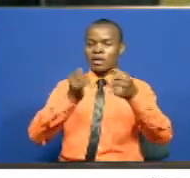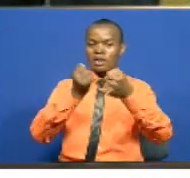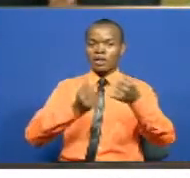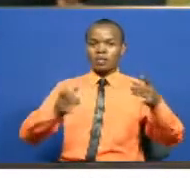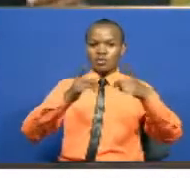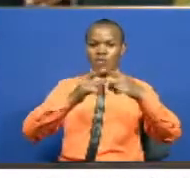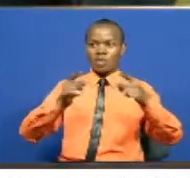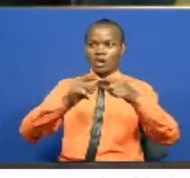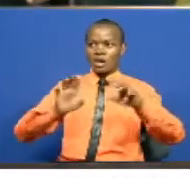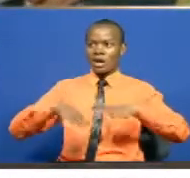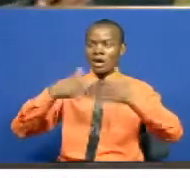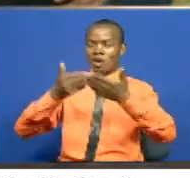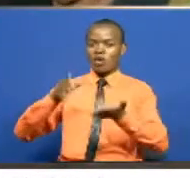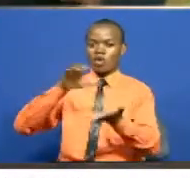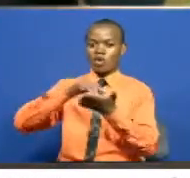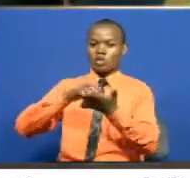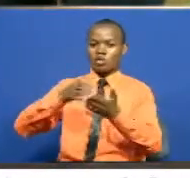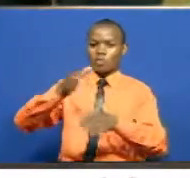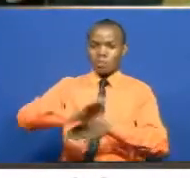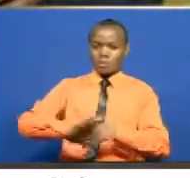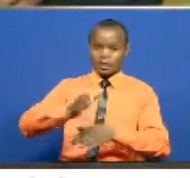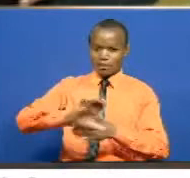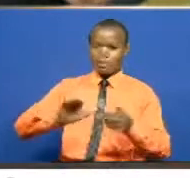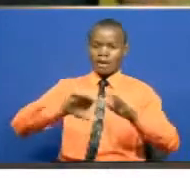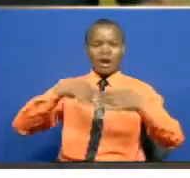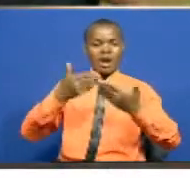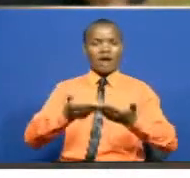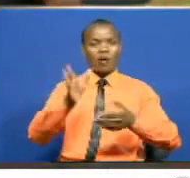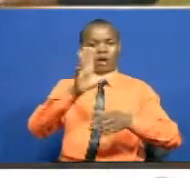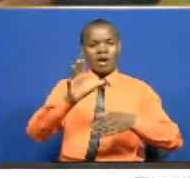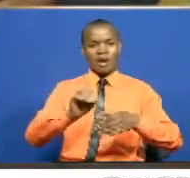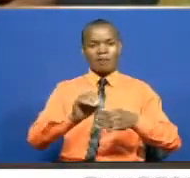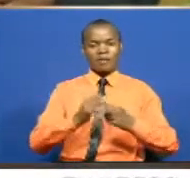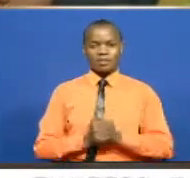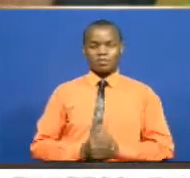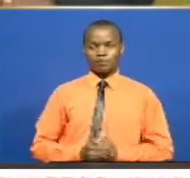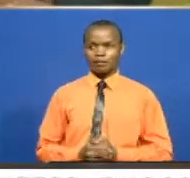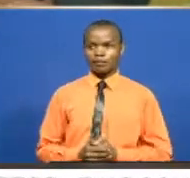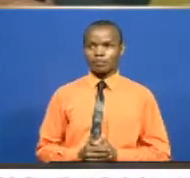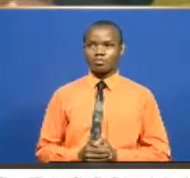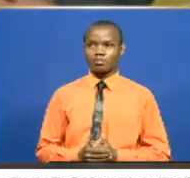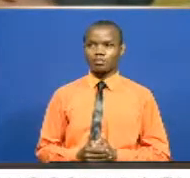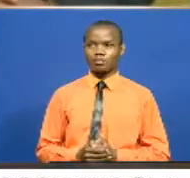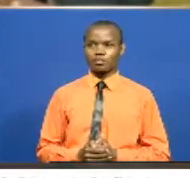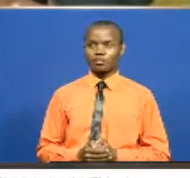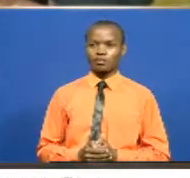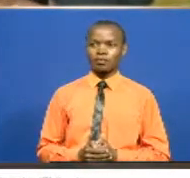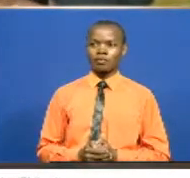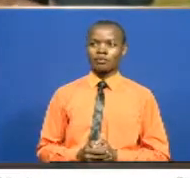general outlook of the status of basketball on the African continent.